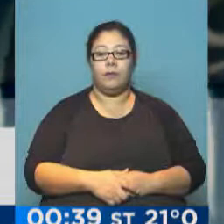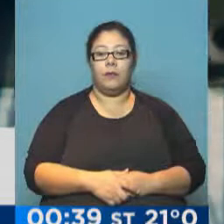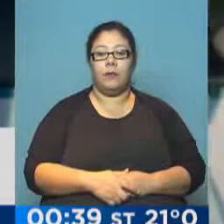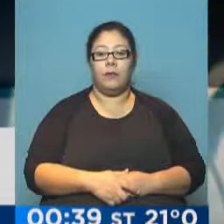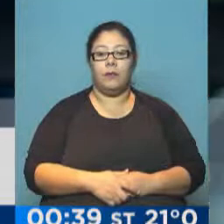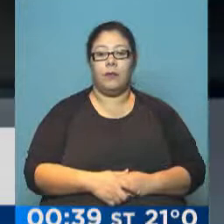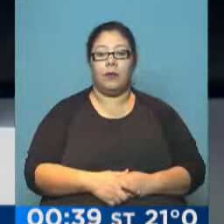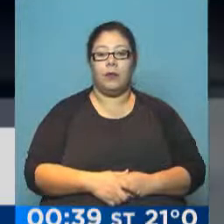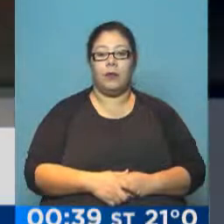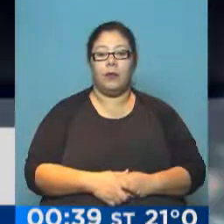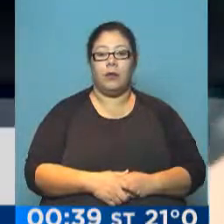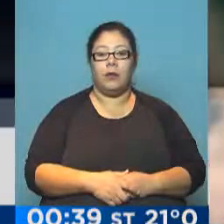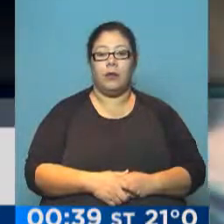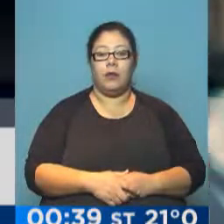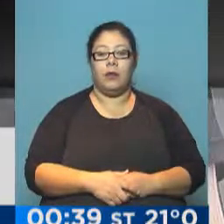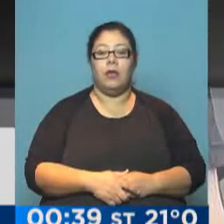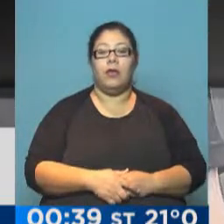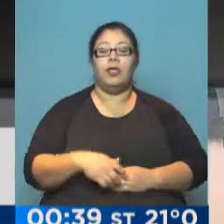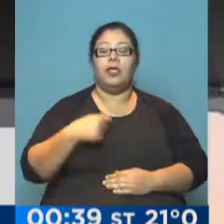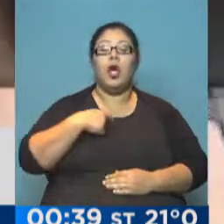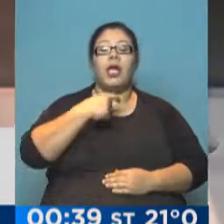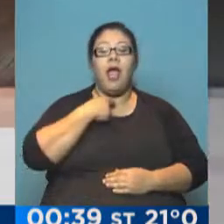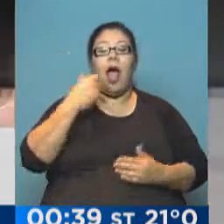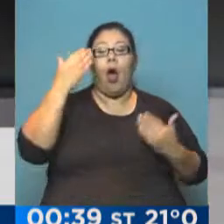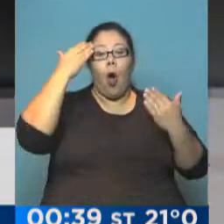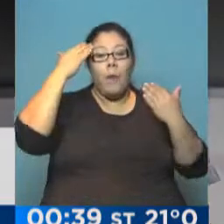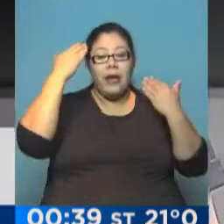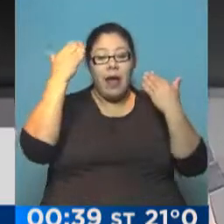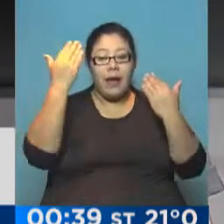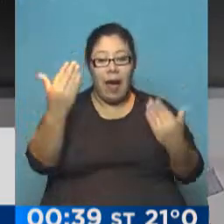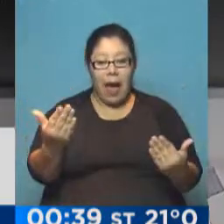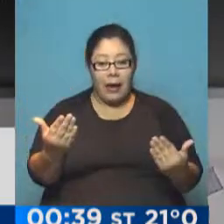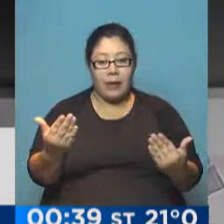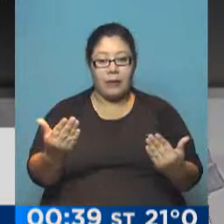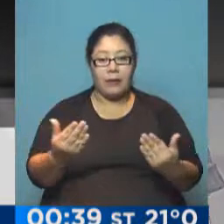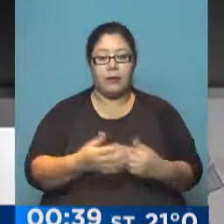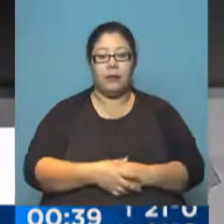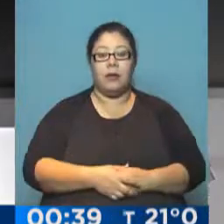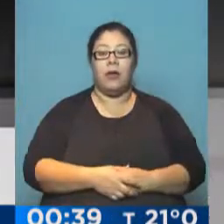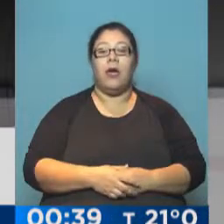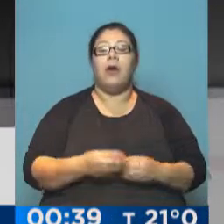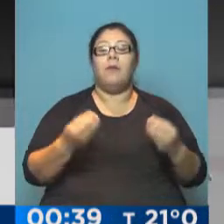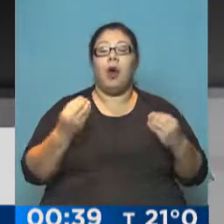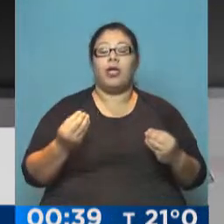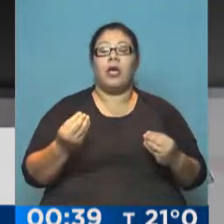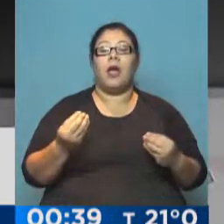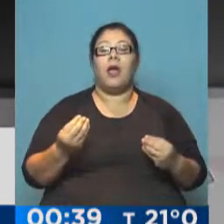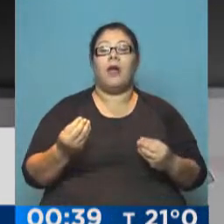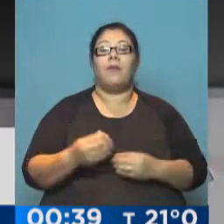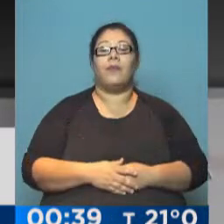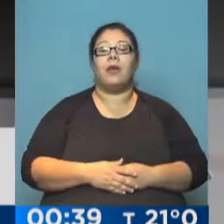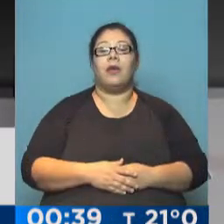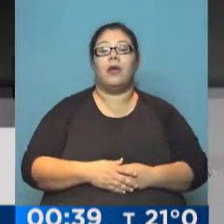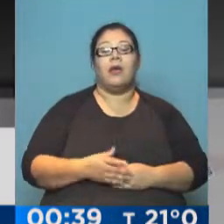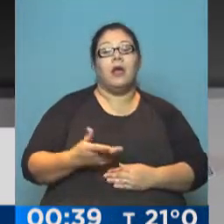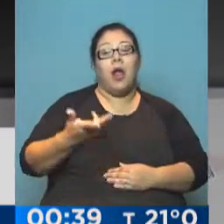from the Rubber Soul album. So I wanted a variety of that era because me, Joey, Johnny, and